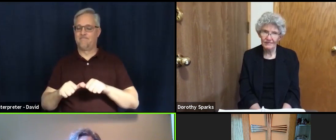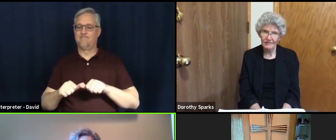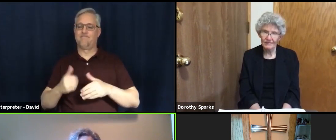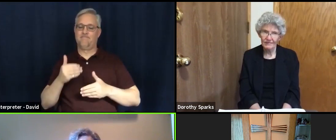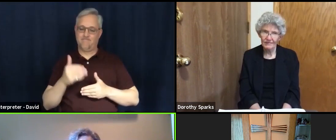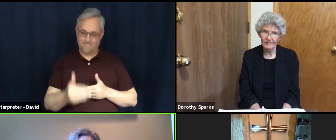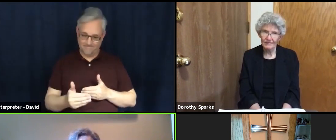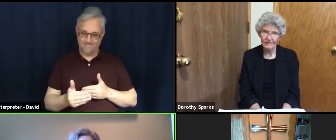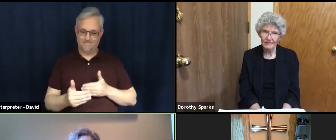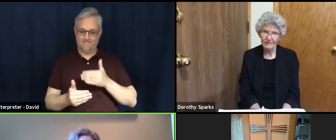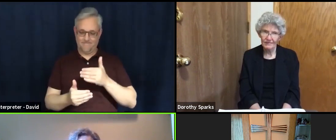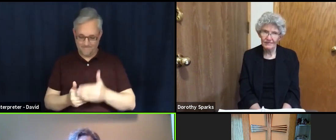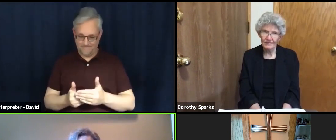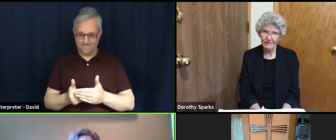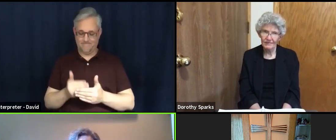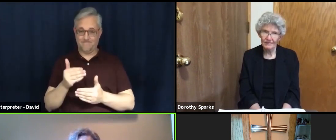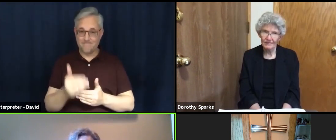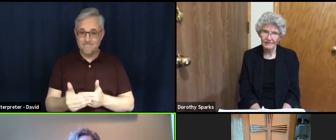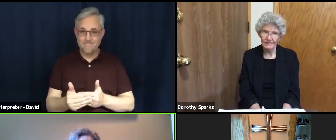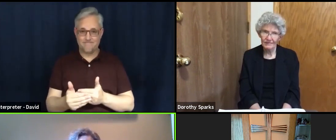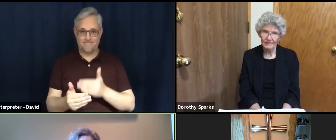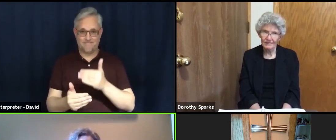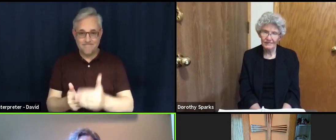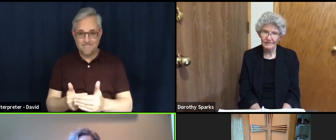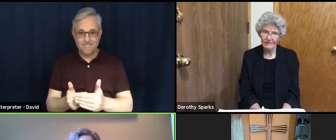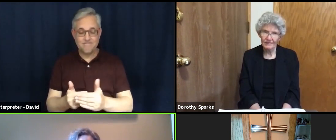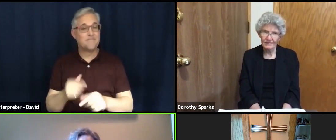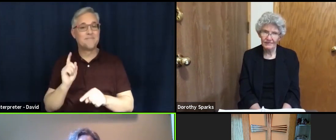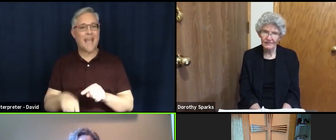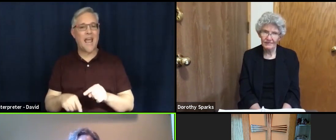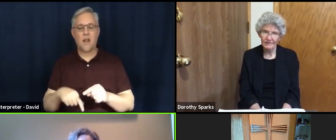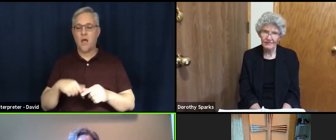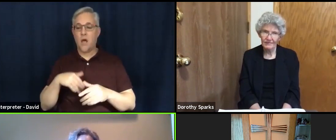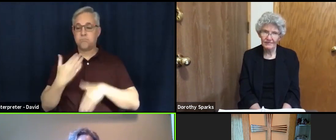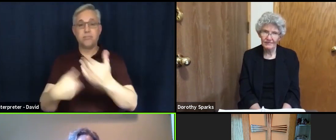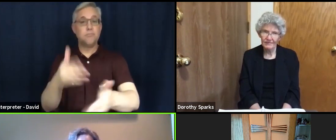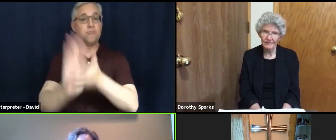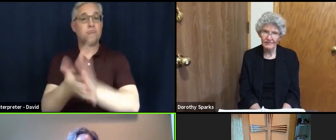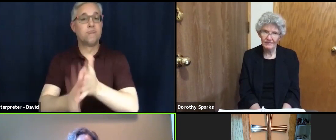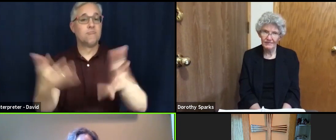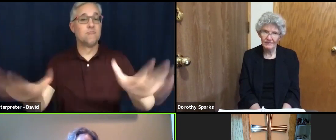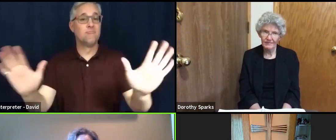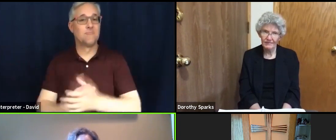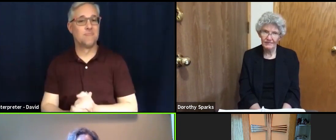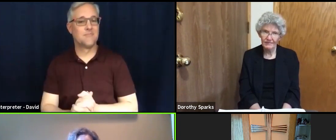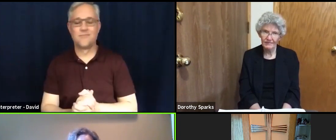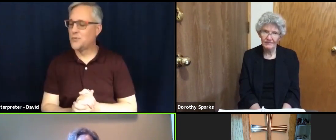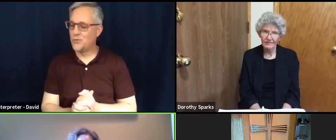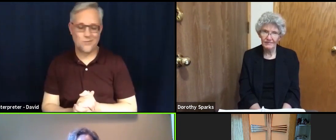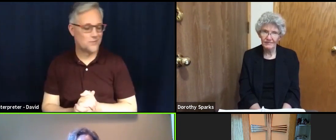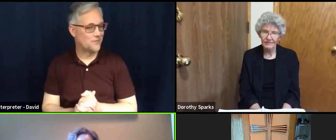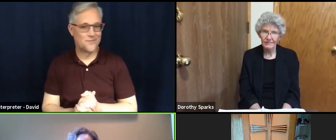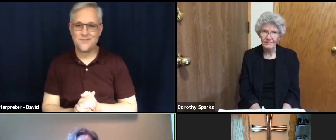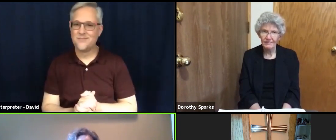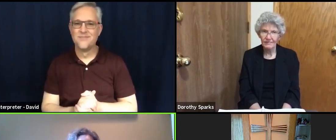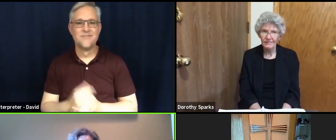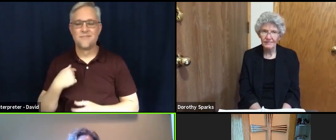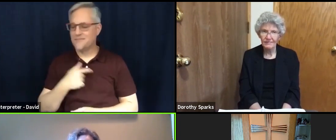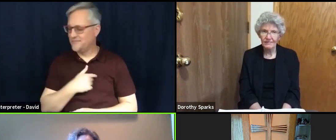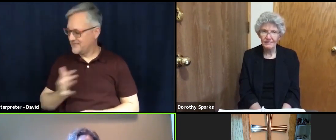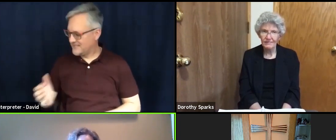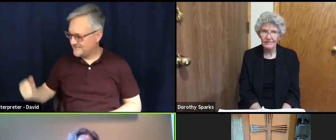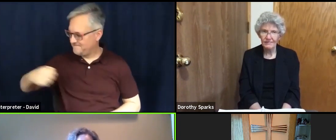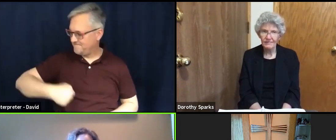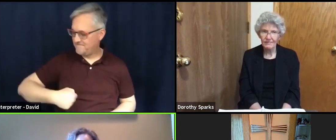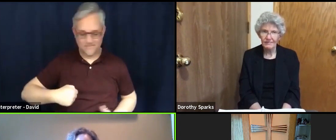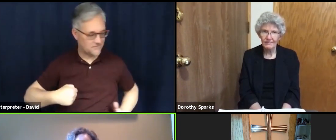But Instead, we walk together as a